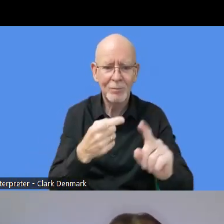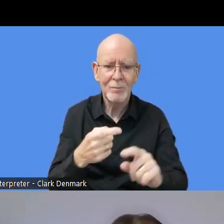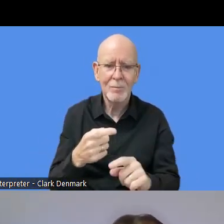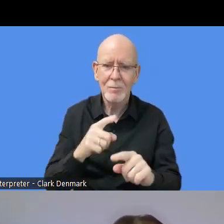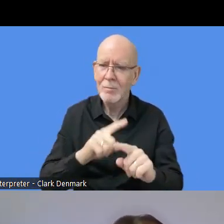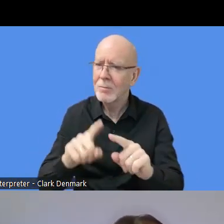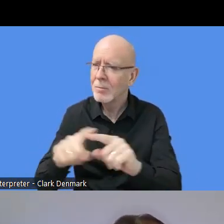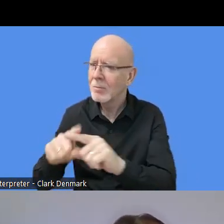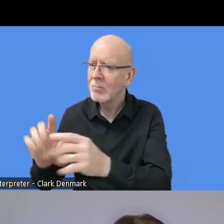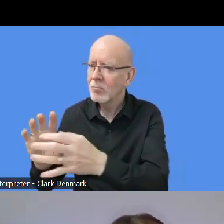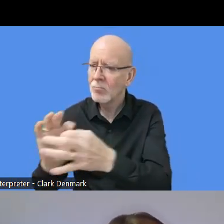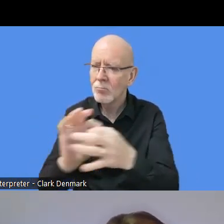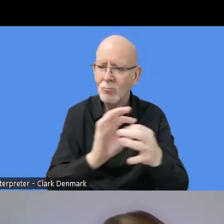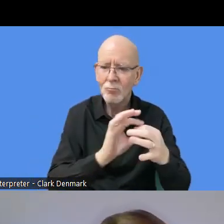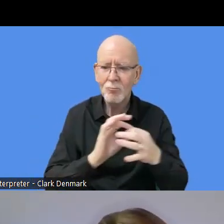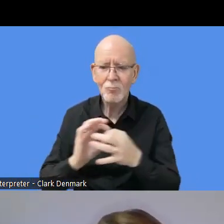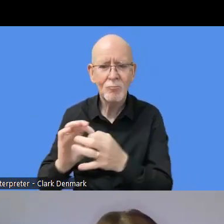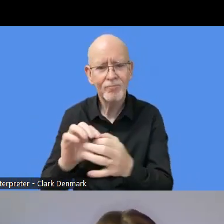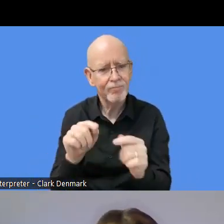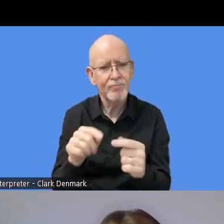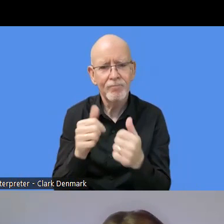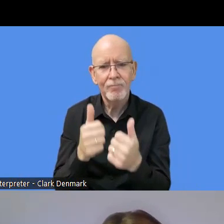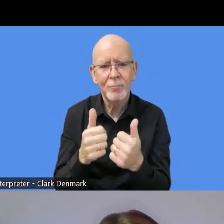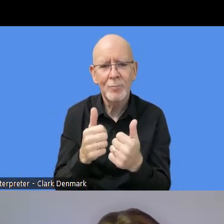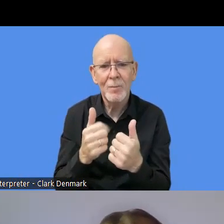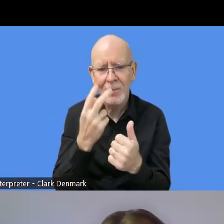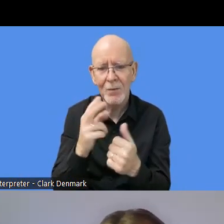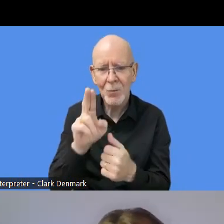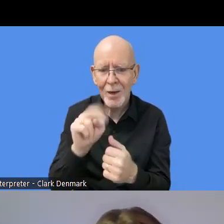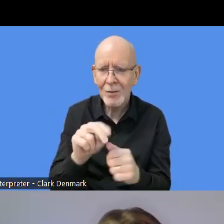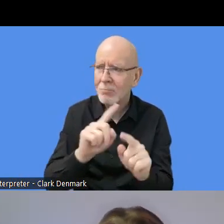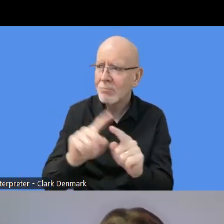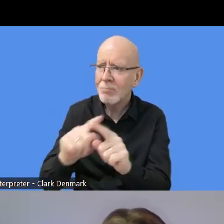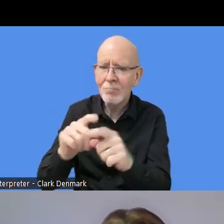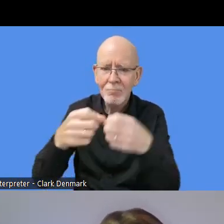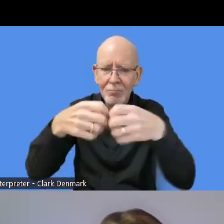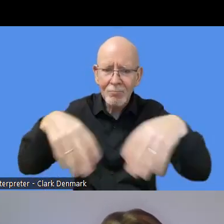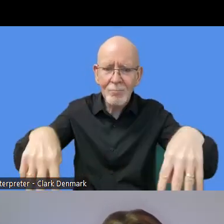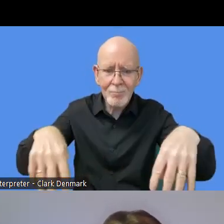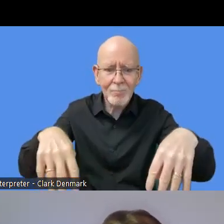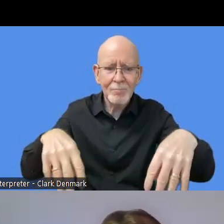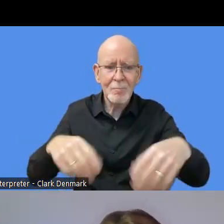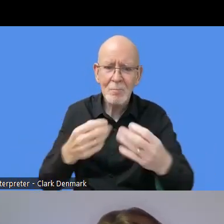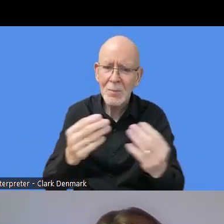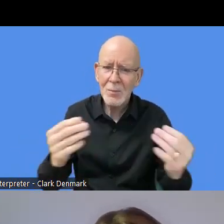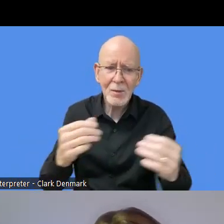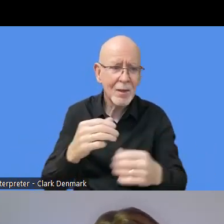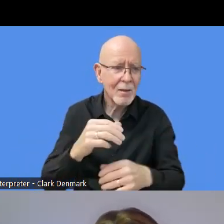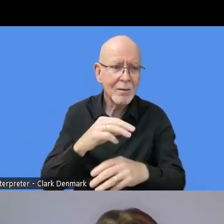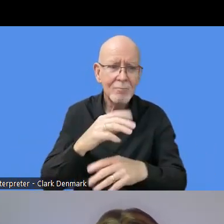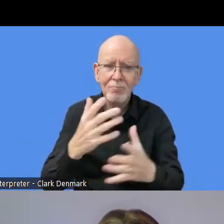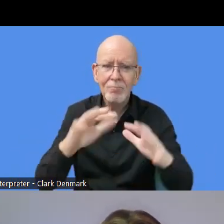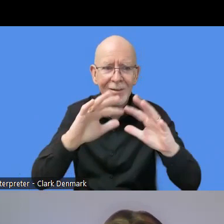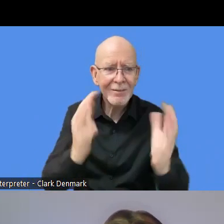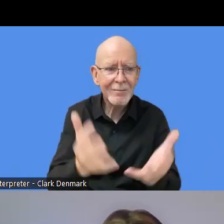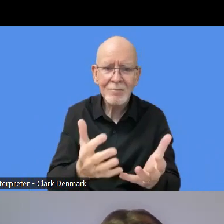grassroots organizations, national parliaments, universities, academics. We also have some regional hubs.